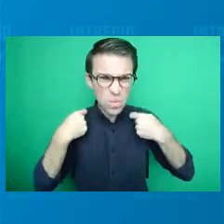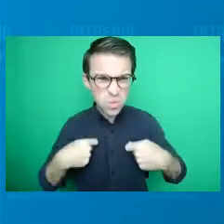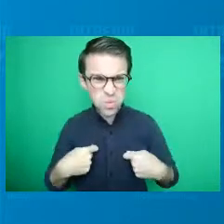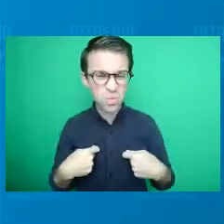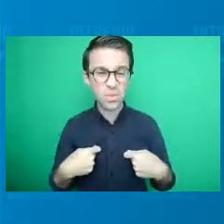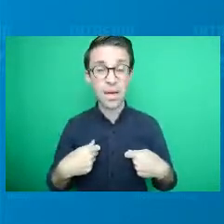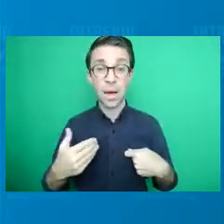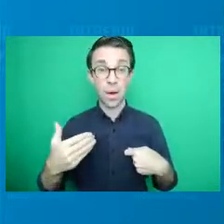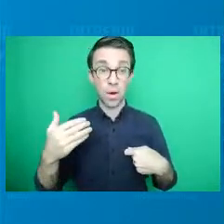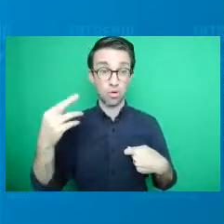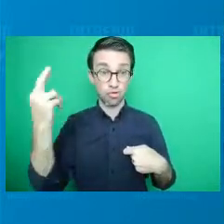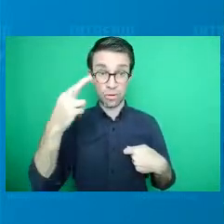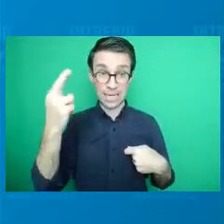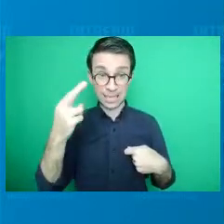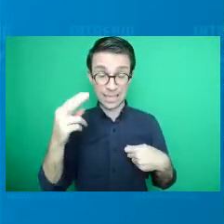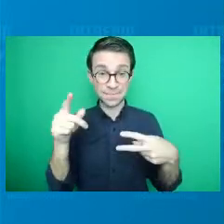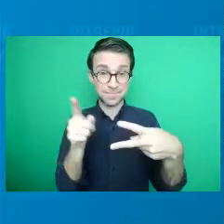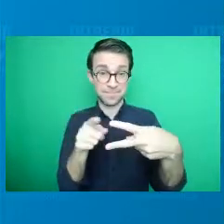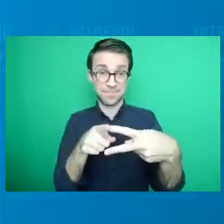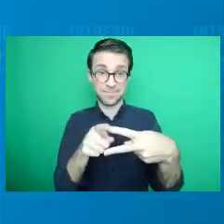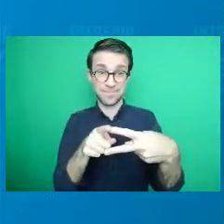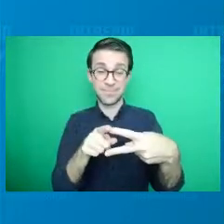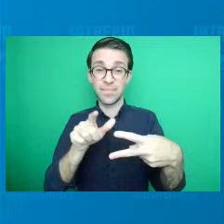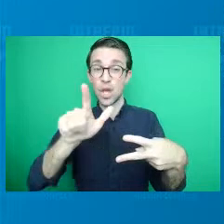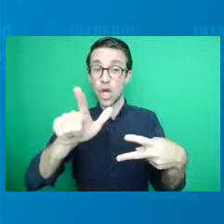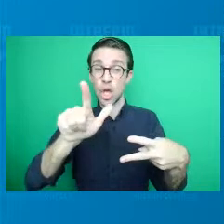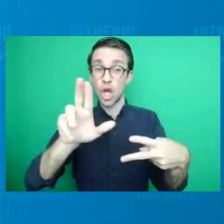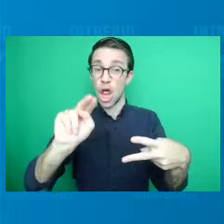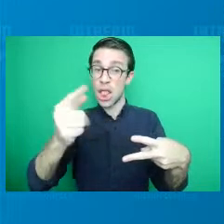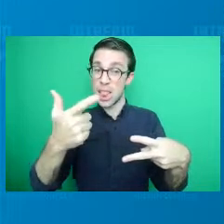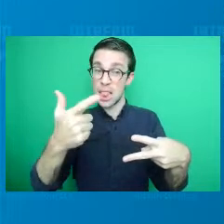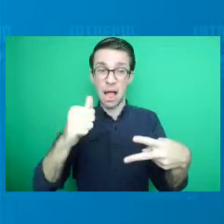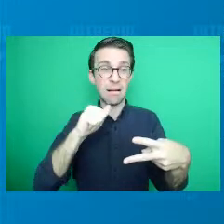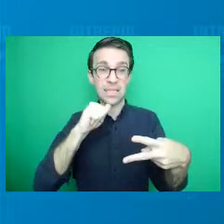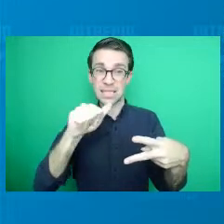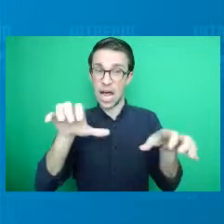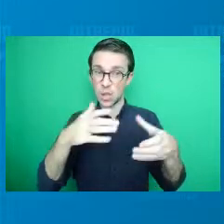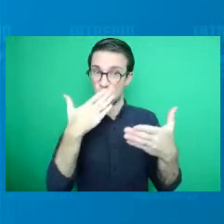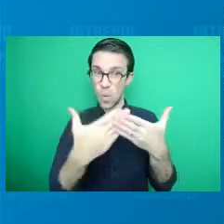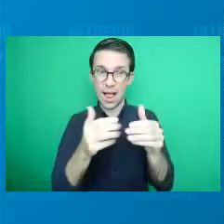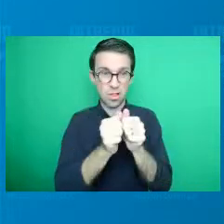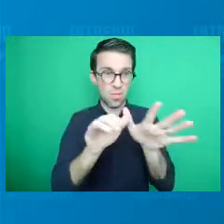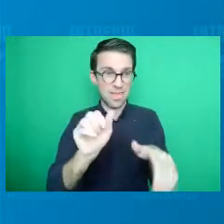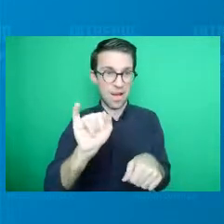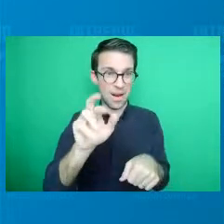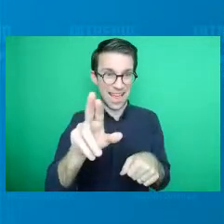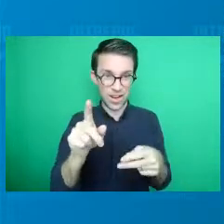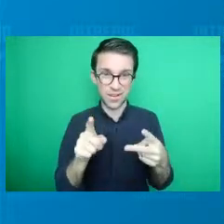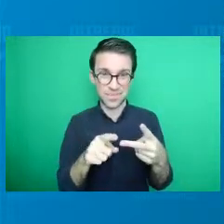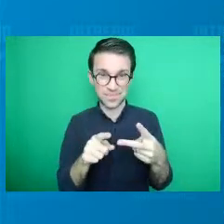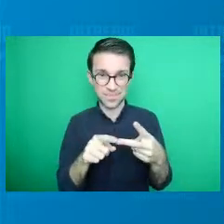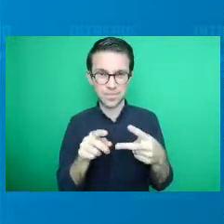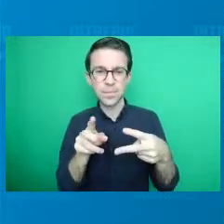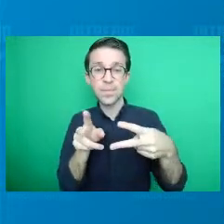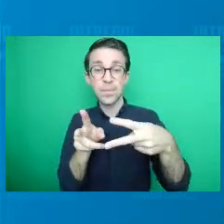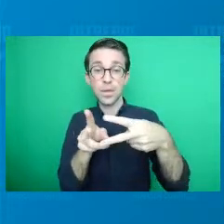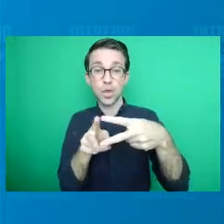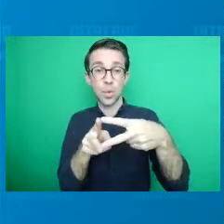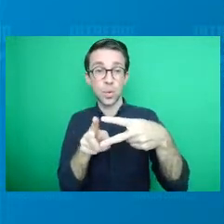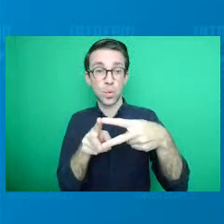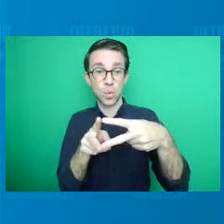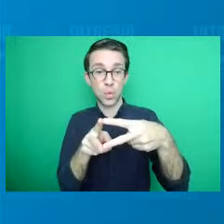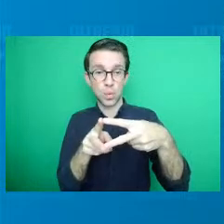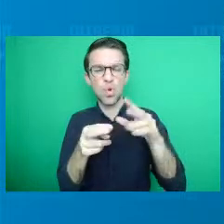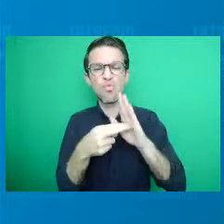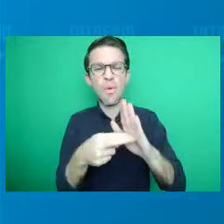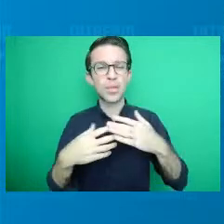is because your lungs would not react well to be in the vacuum of space. We have two balloons here that represent two lungs.